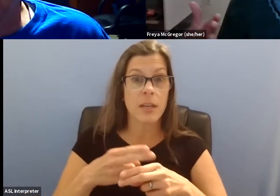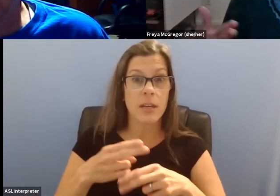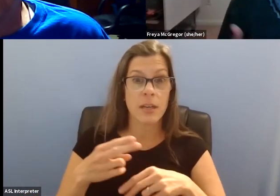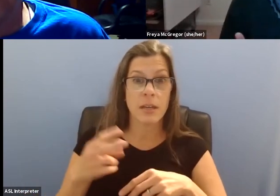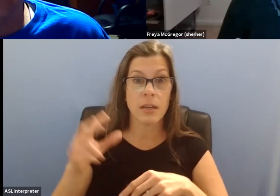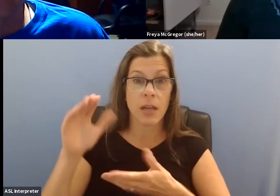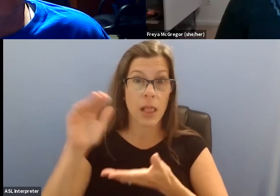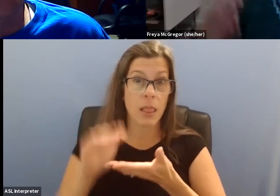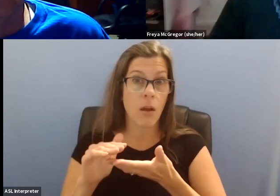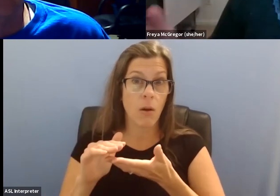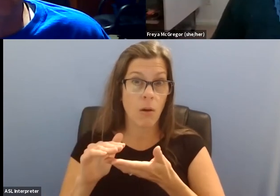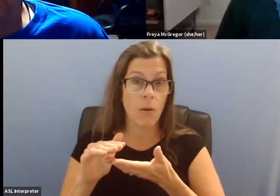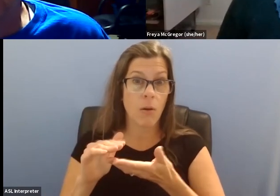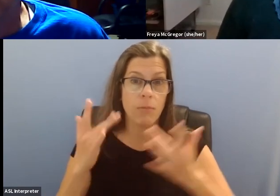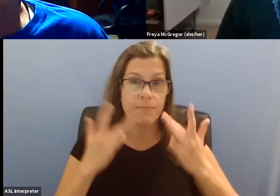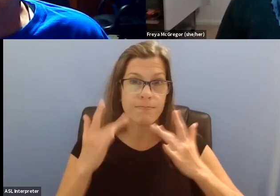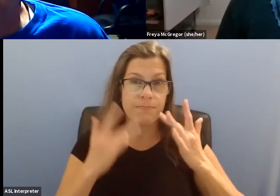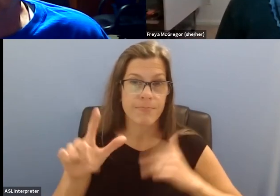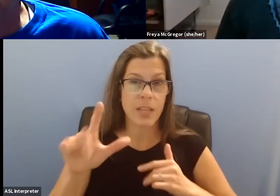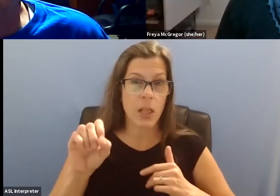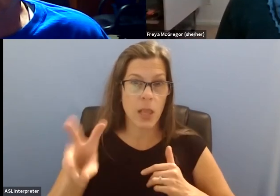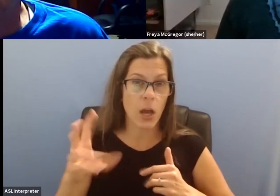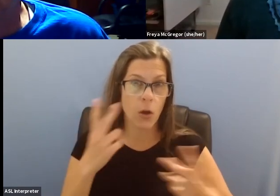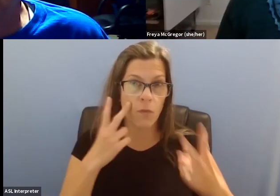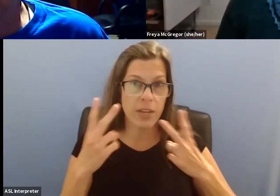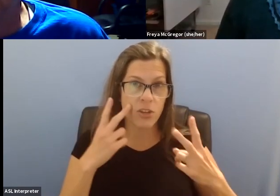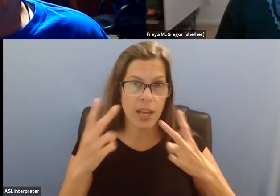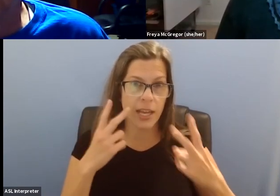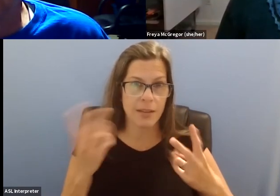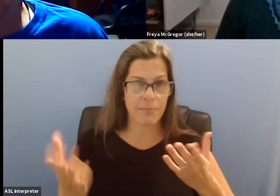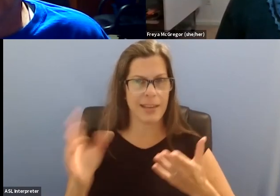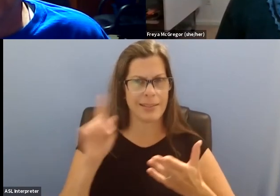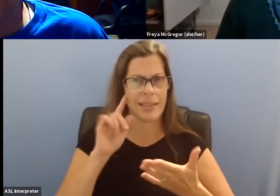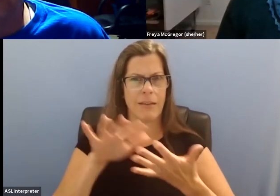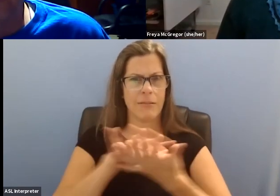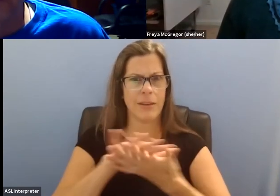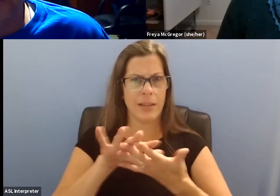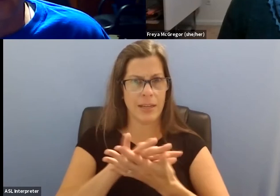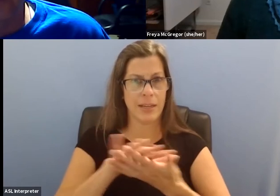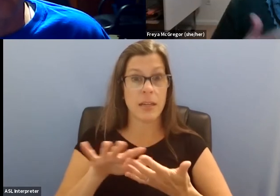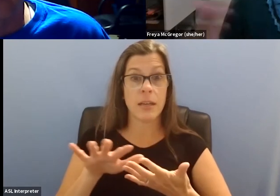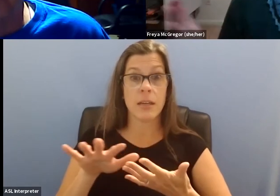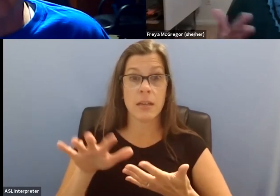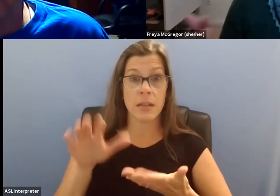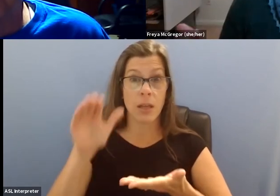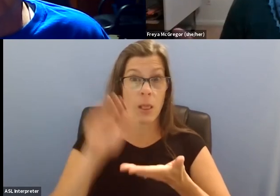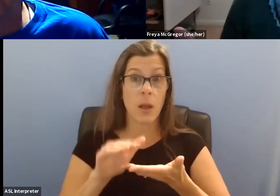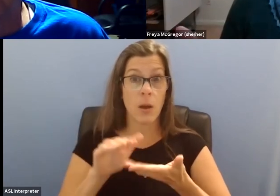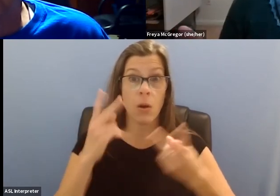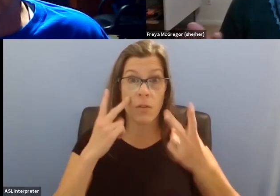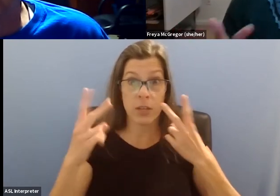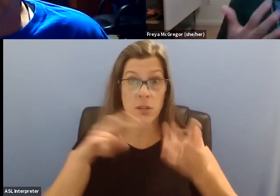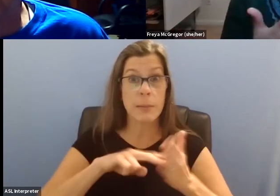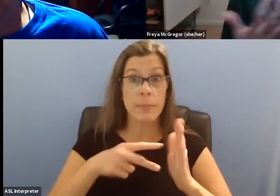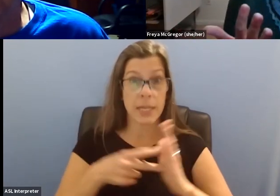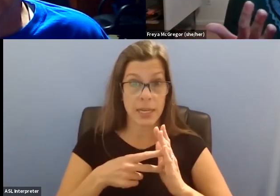vision is a technical term, even though it might sound kind of vague in regular English, but it's the point at which basically the point at which someone,